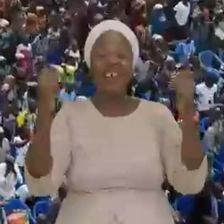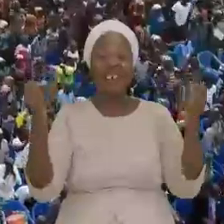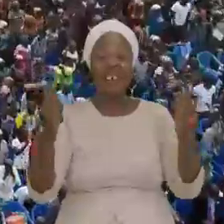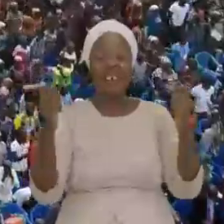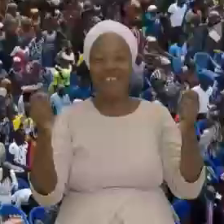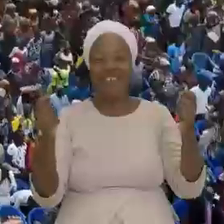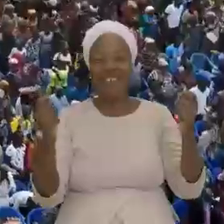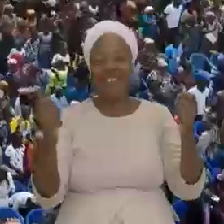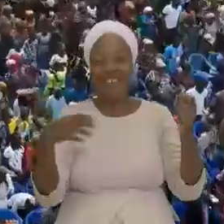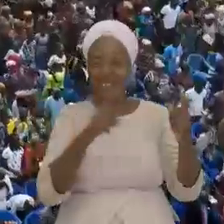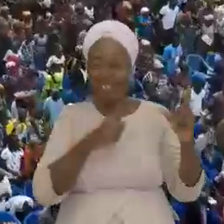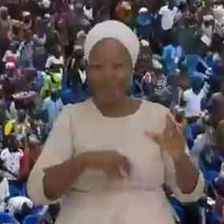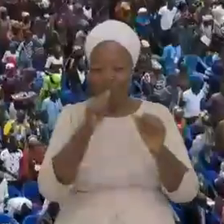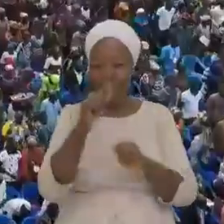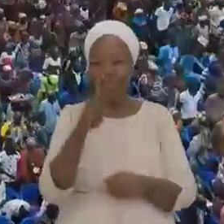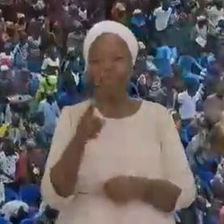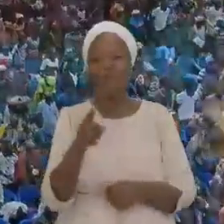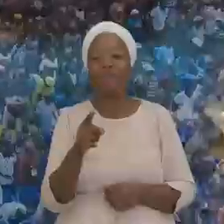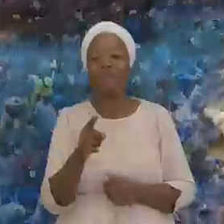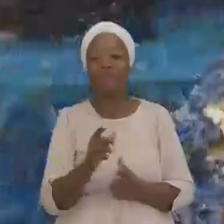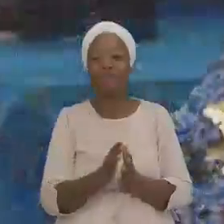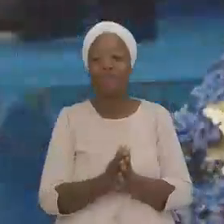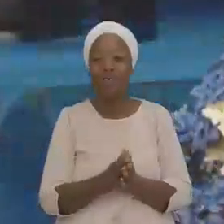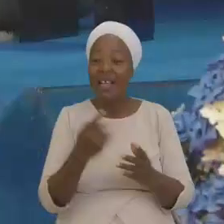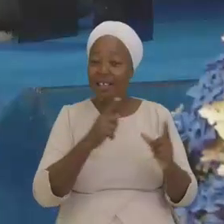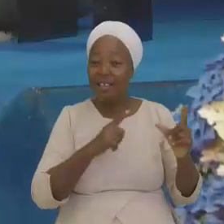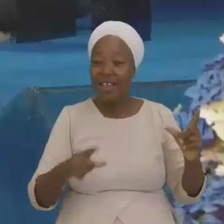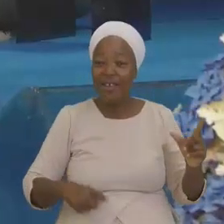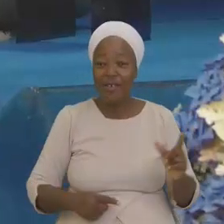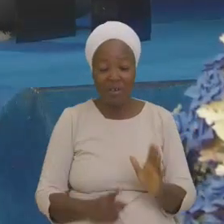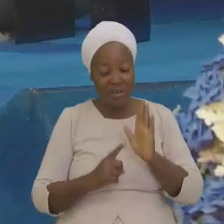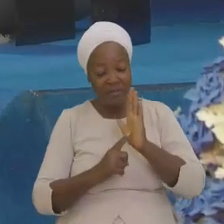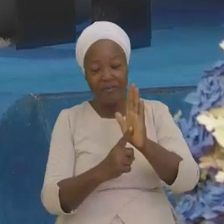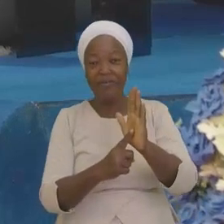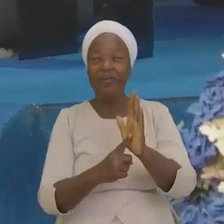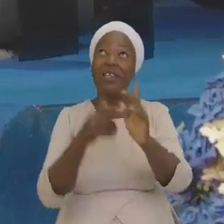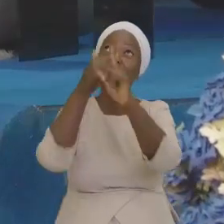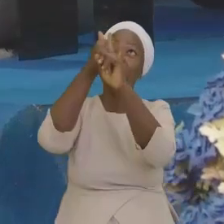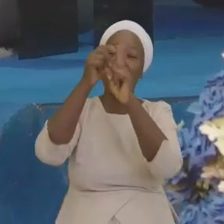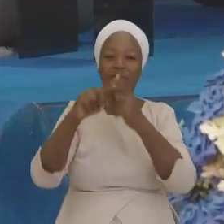The Lord bless you. The Lord reveal himself to you.